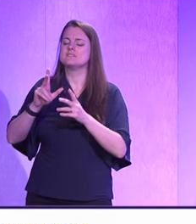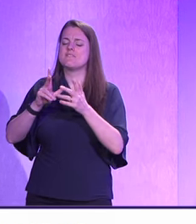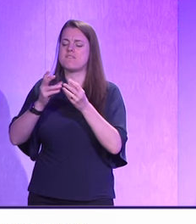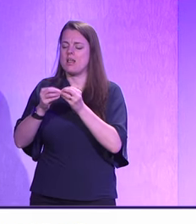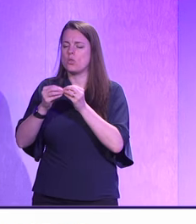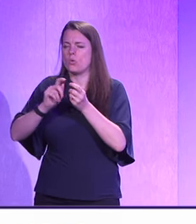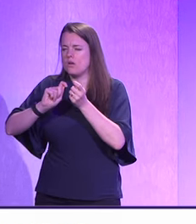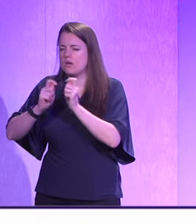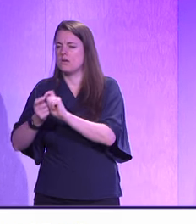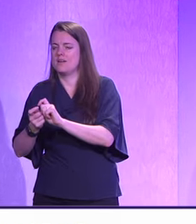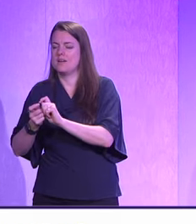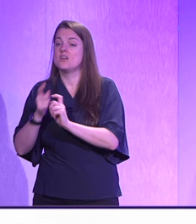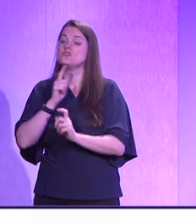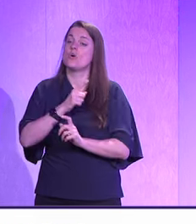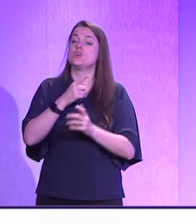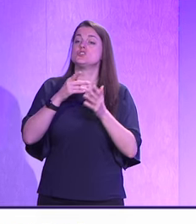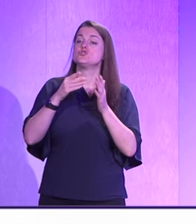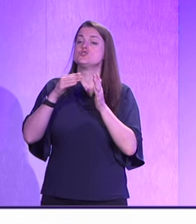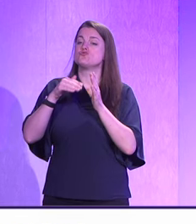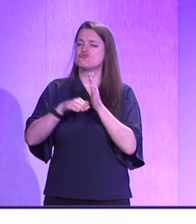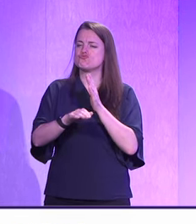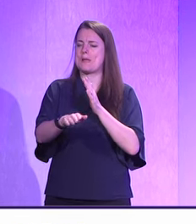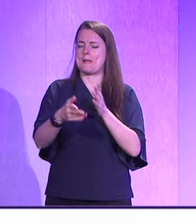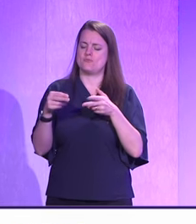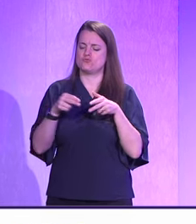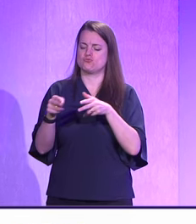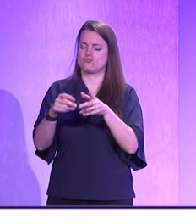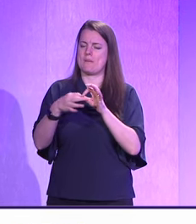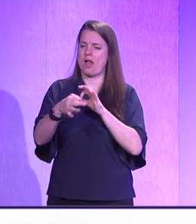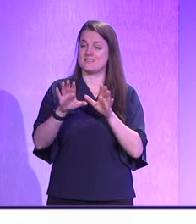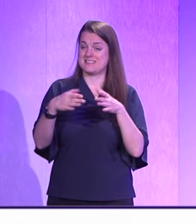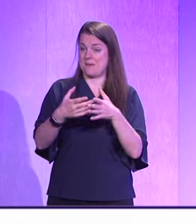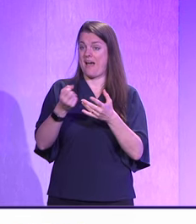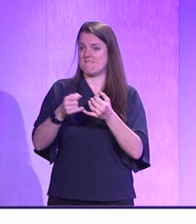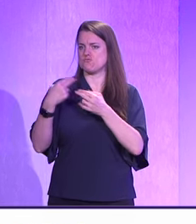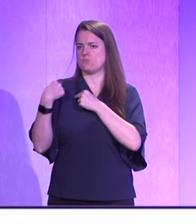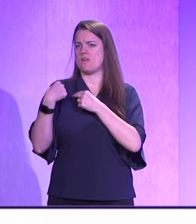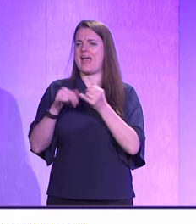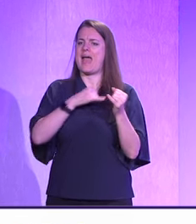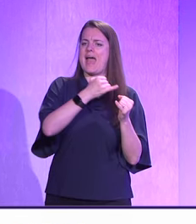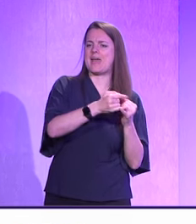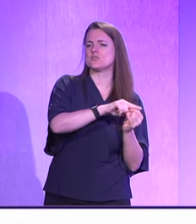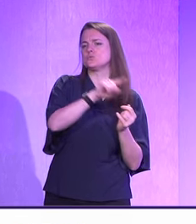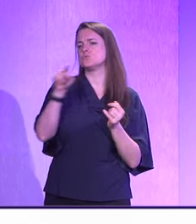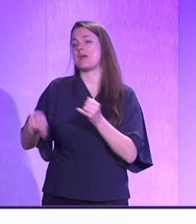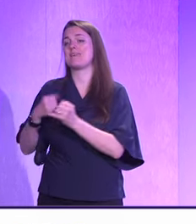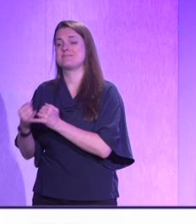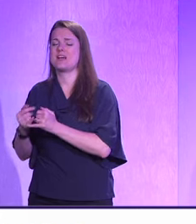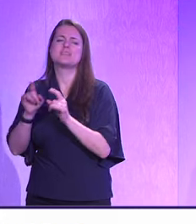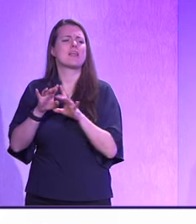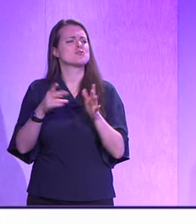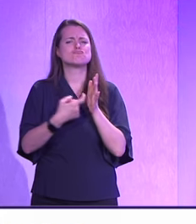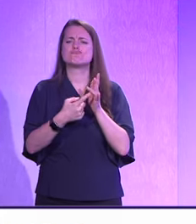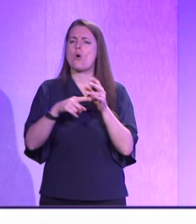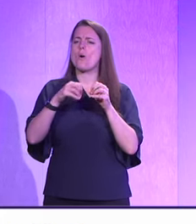organization. And in this case, the Stream Alliance team has end-to-end responsibility for that flow of value. They build and run it. Just like in Rob's talk, he was talking about